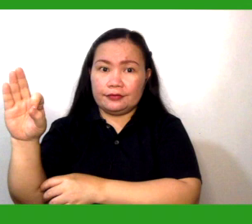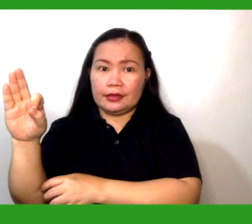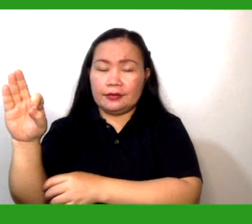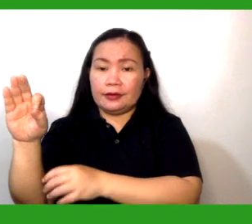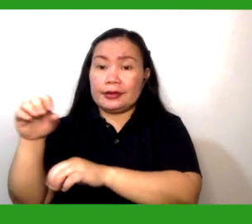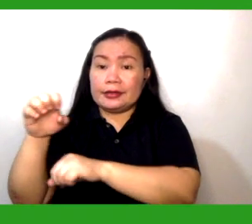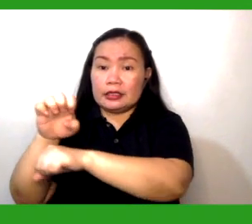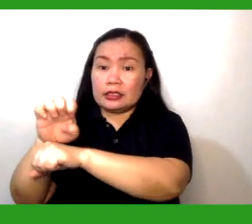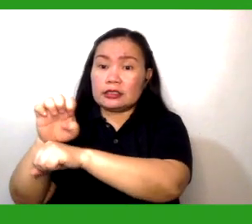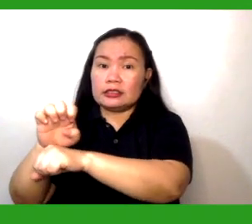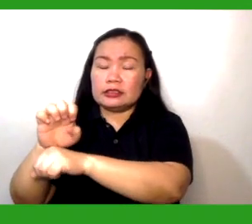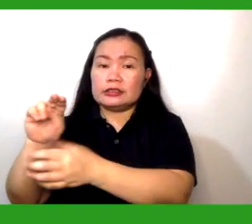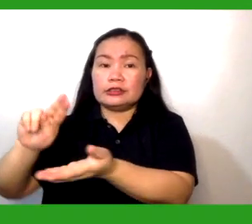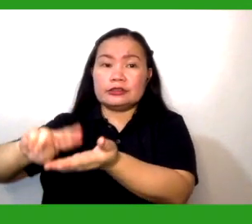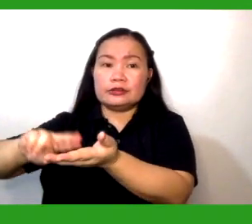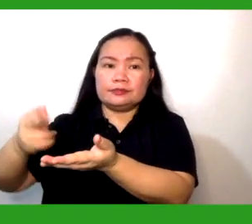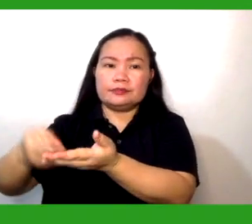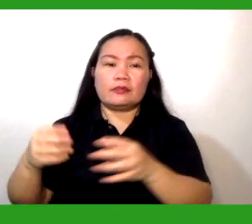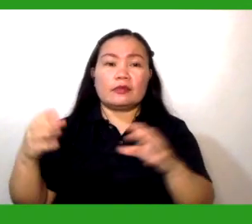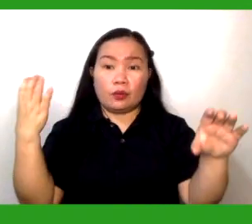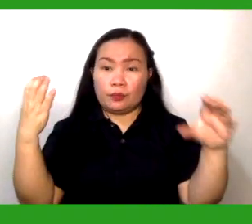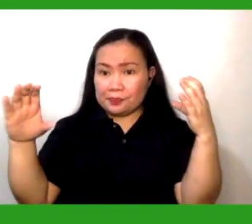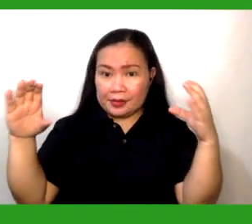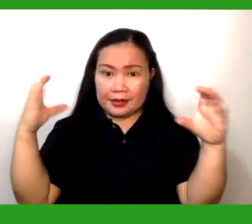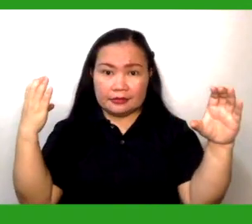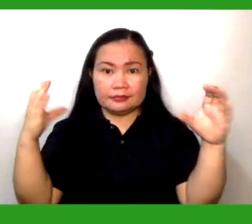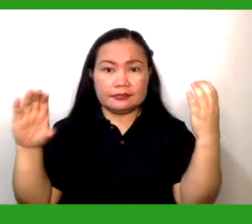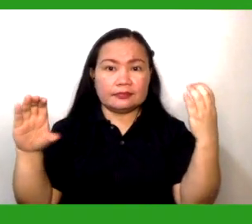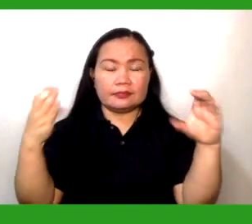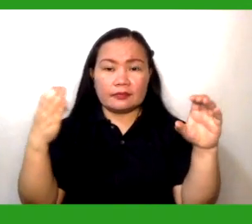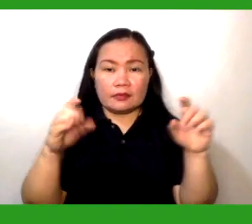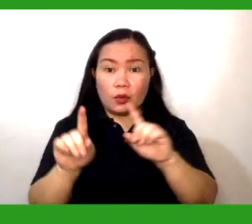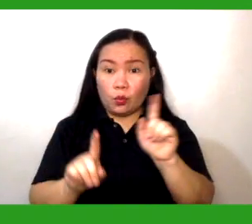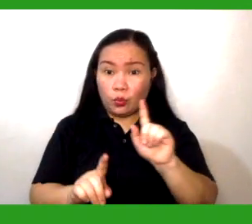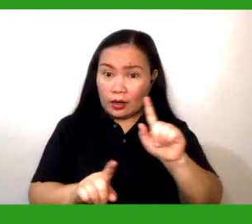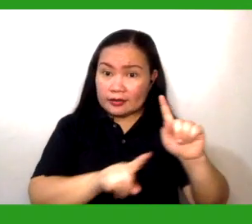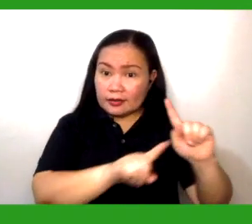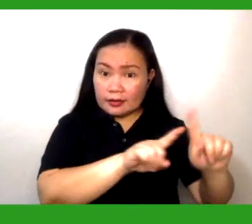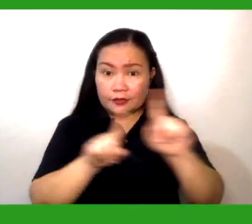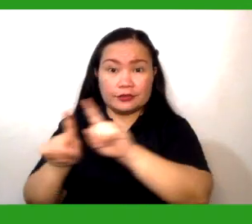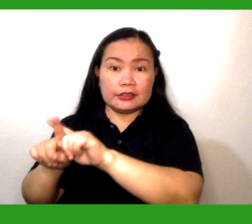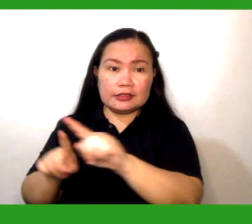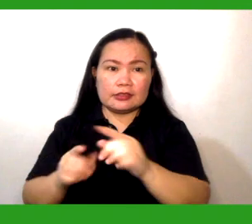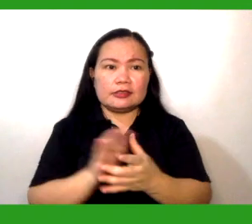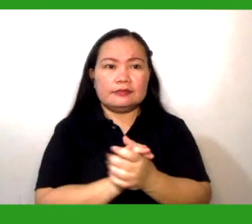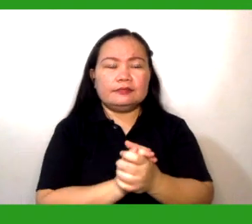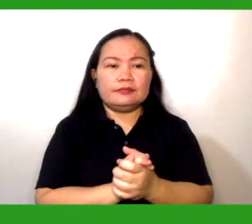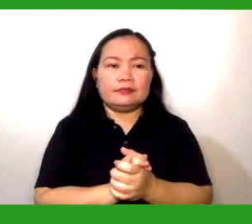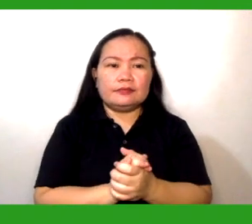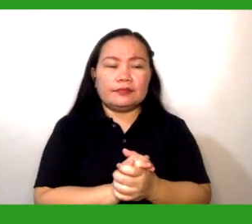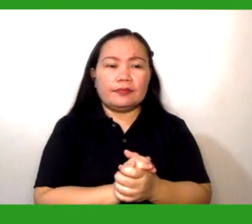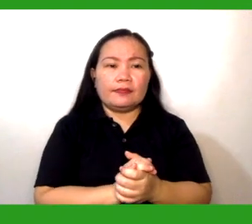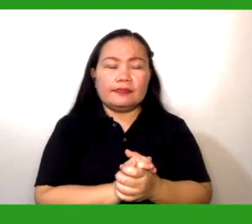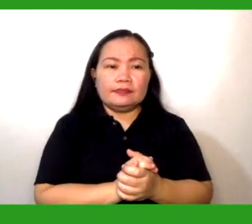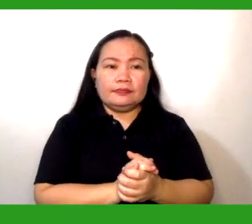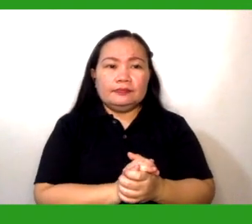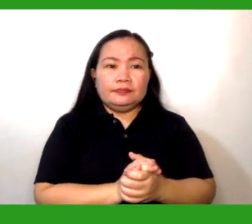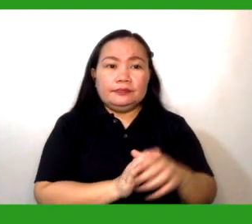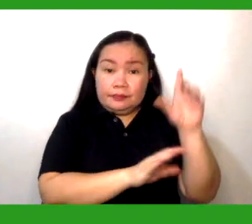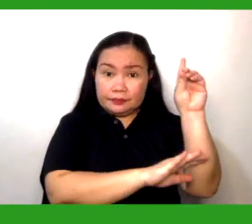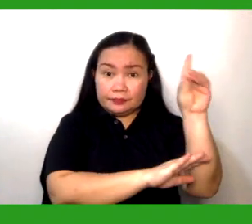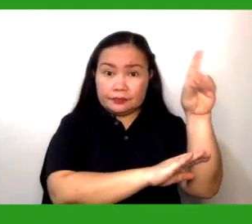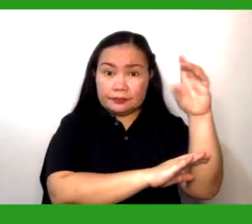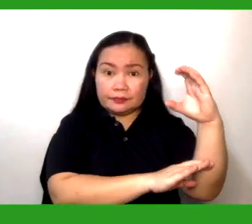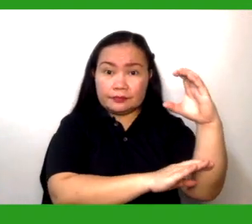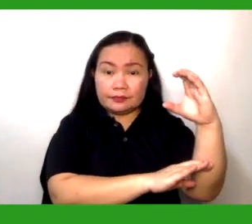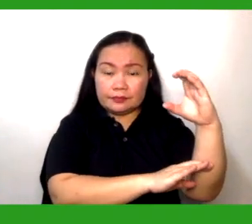So, isa-isahin natin. Let us compare these two. Ano nga ba ang pagkakaiba nilang dalawa? So, degree